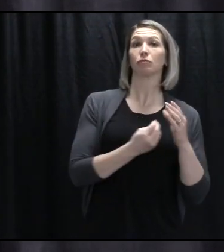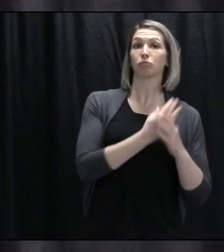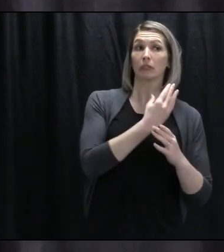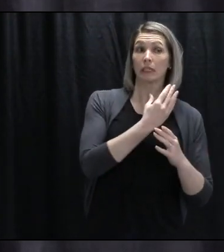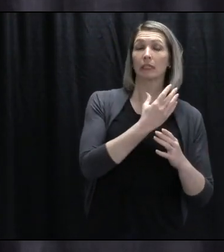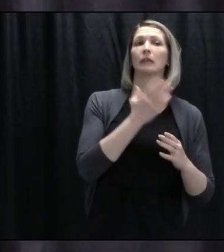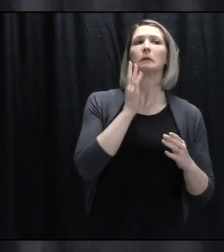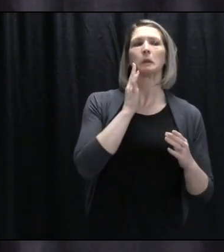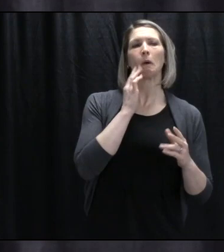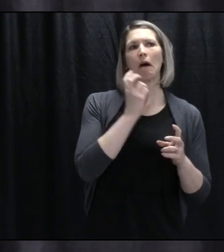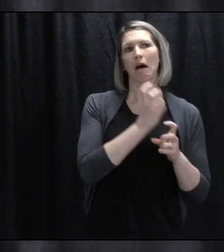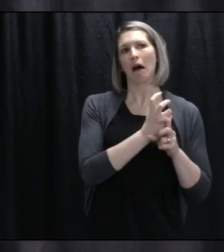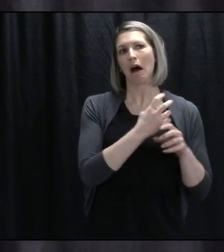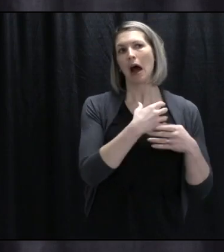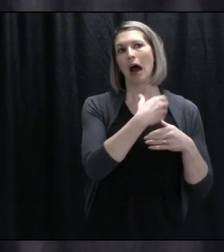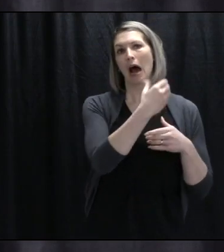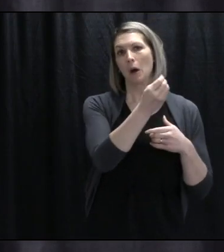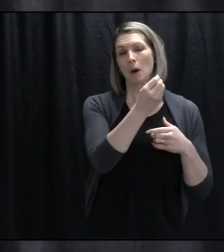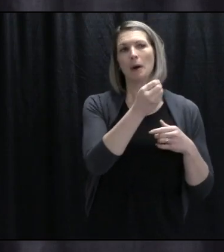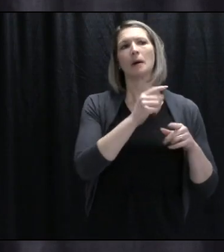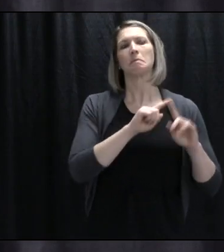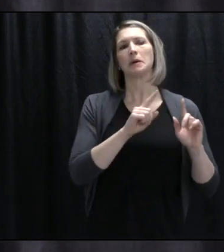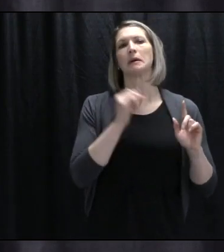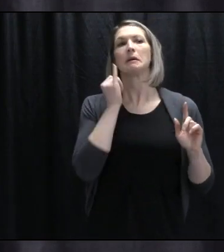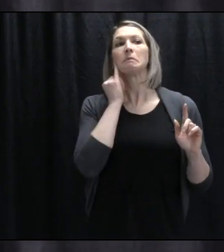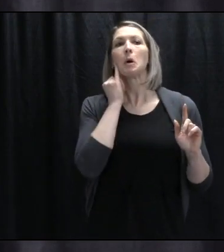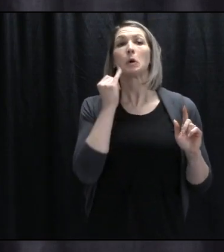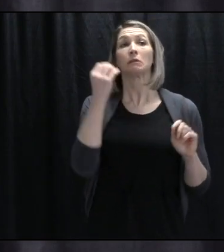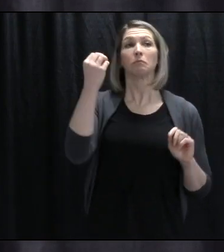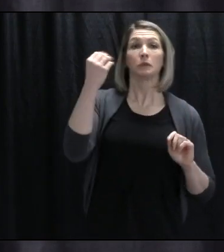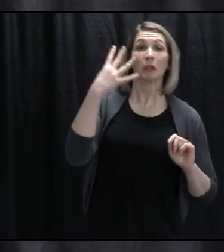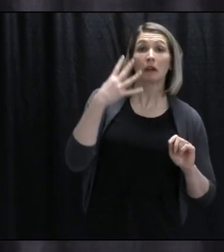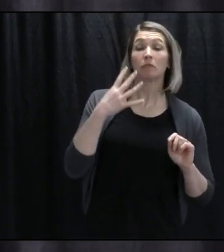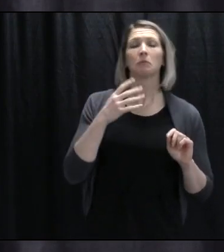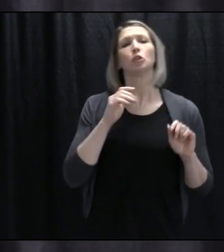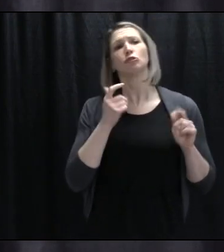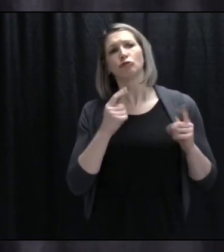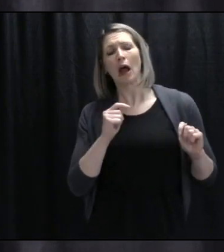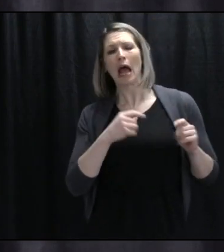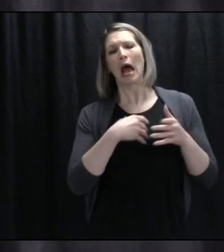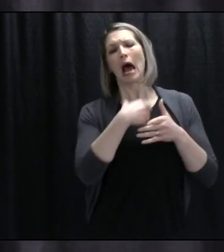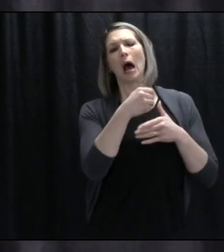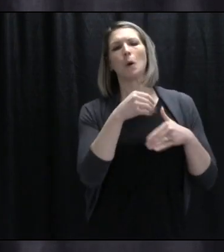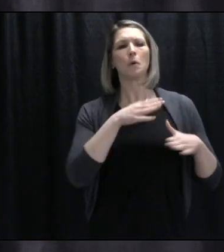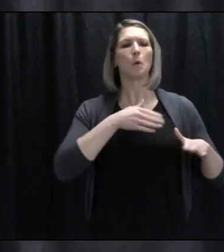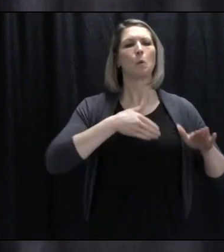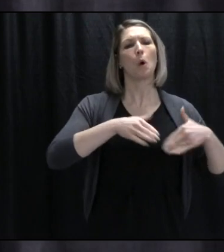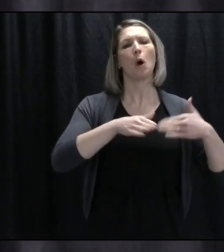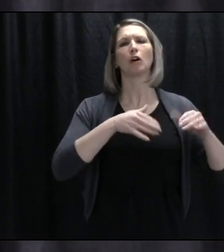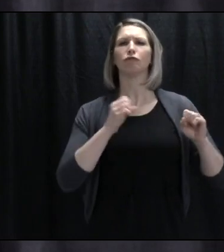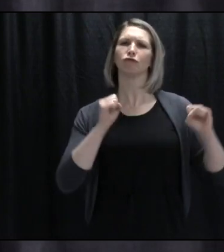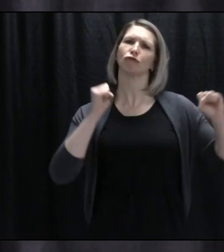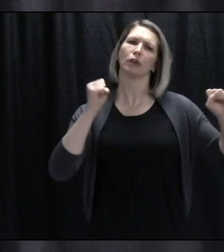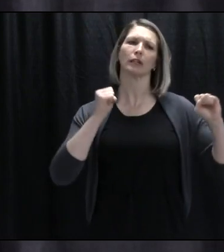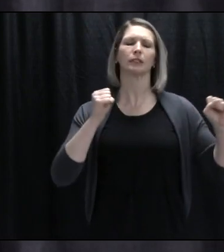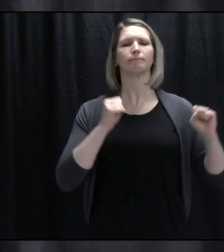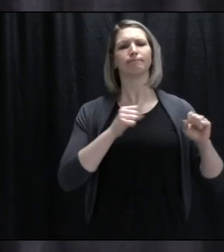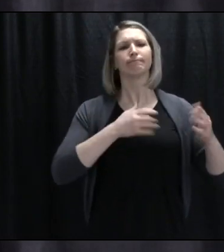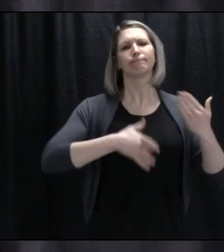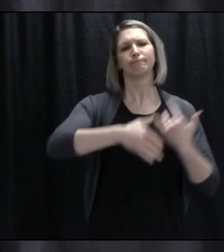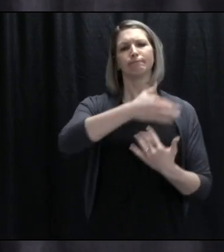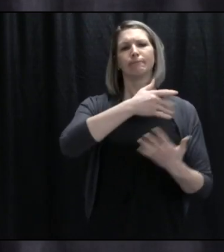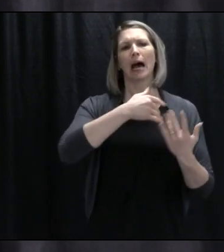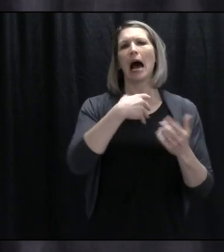or quarantine, try to get outside for a quick walk or stretch. Use this time to reconnect with family members within